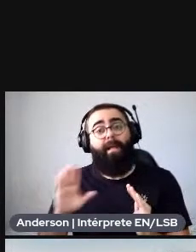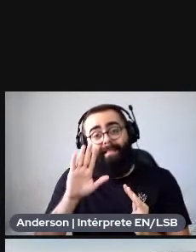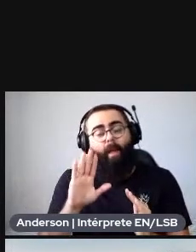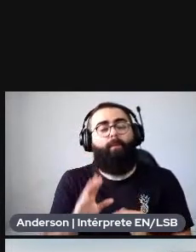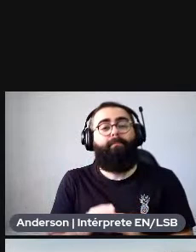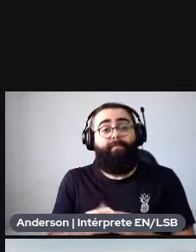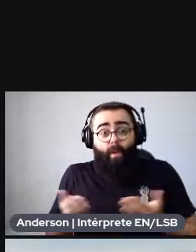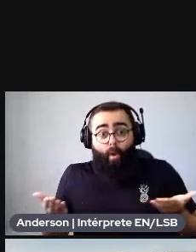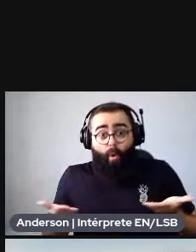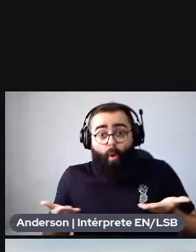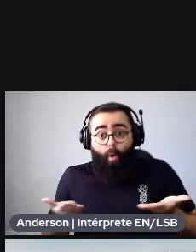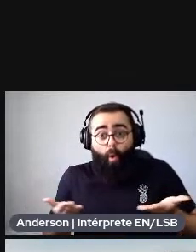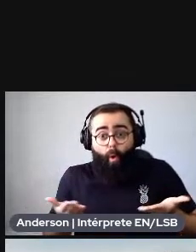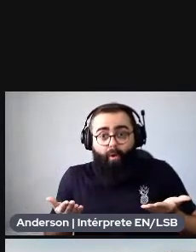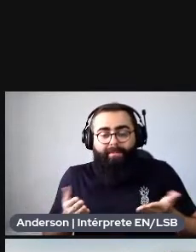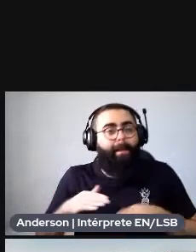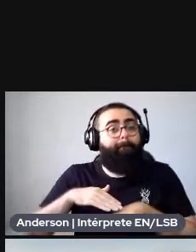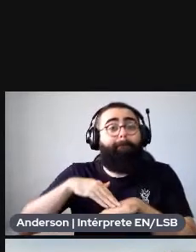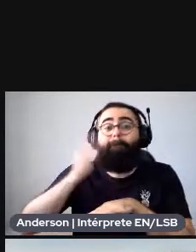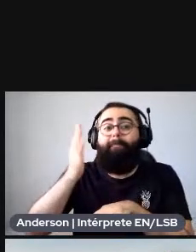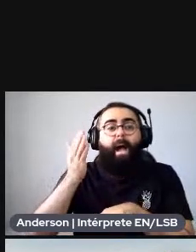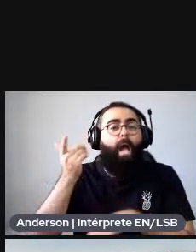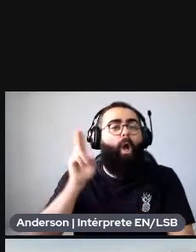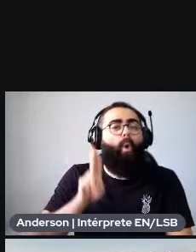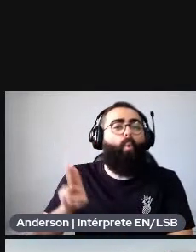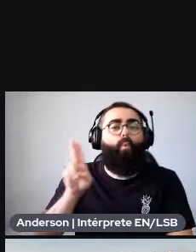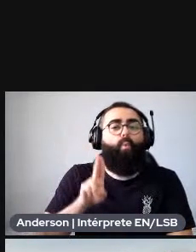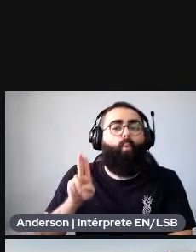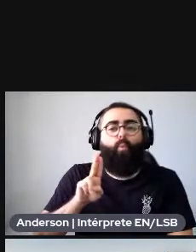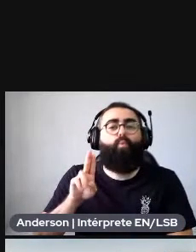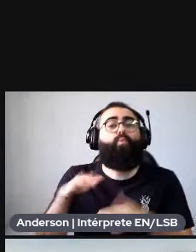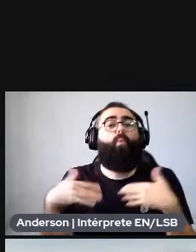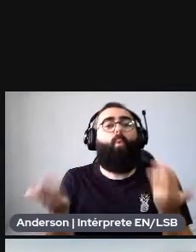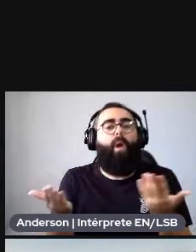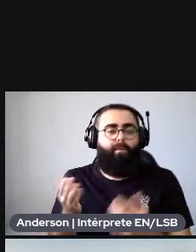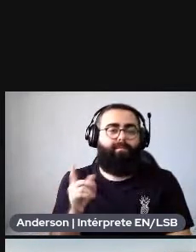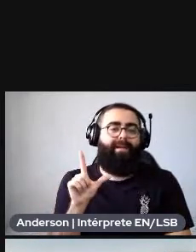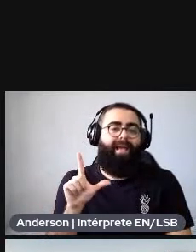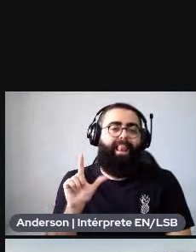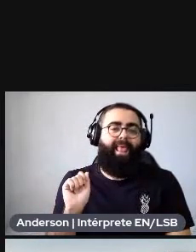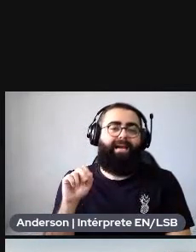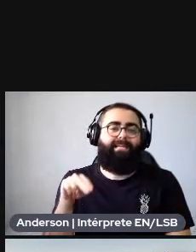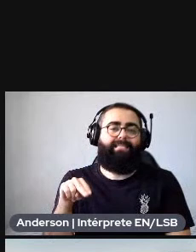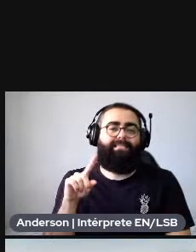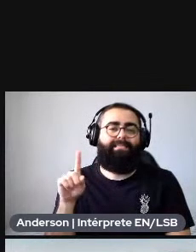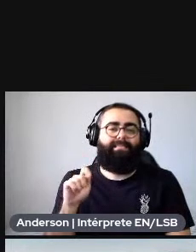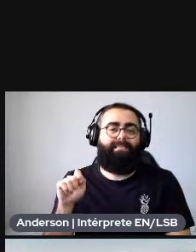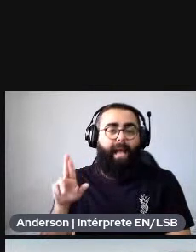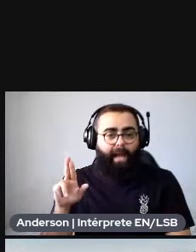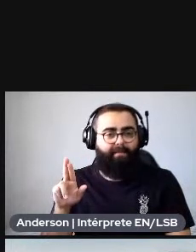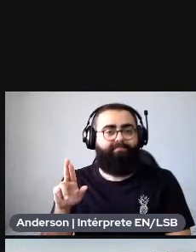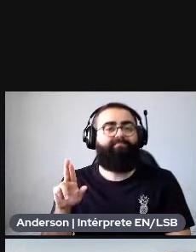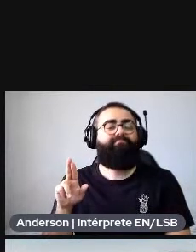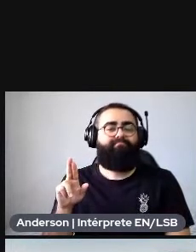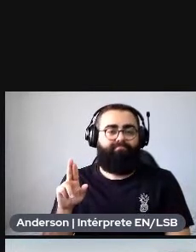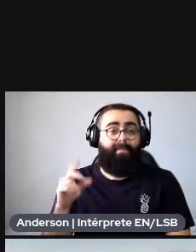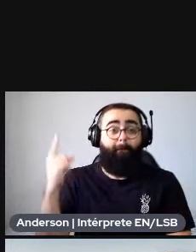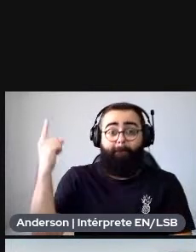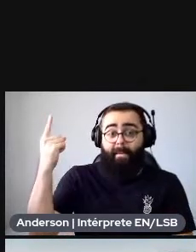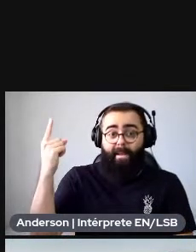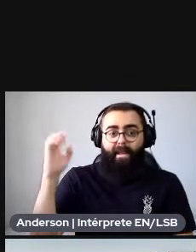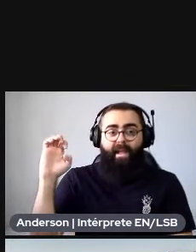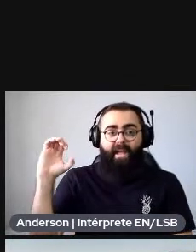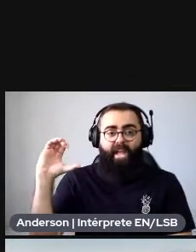the second most frequent throw inchoative auxiliary verb. Okay, so back to the